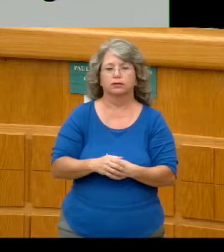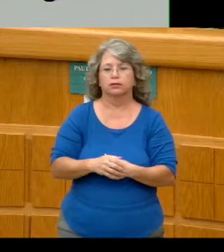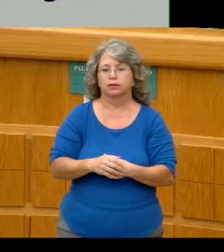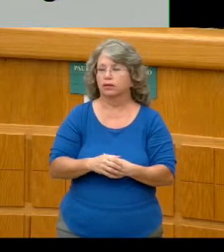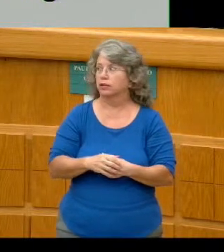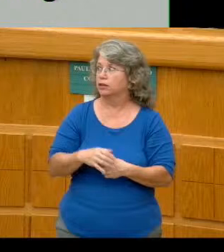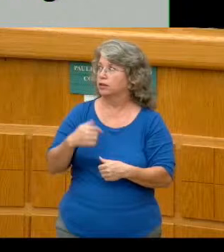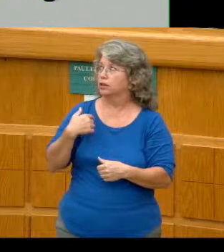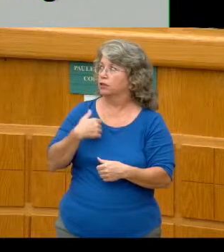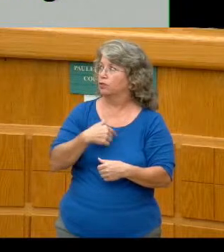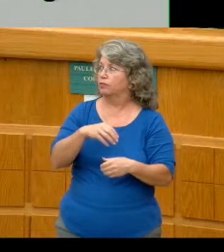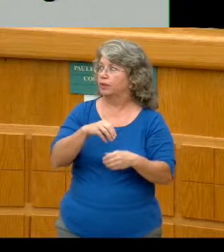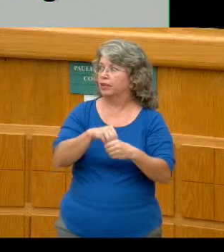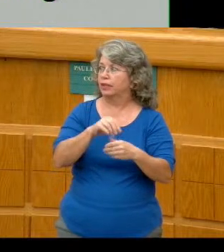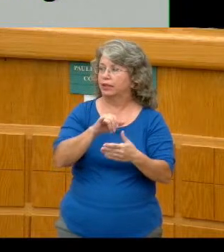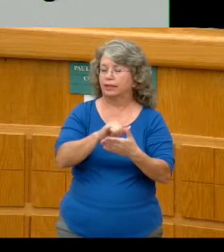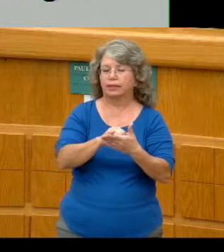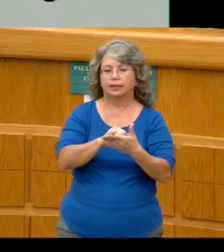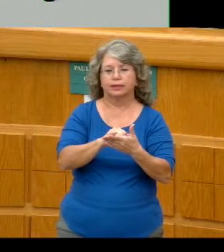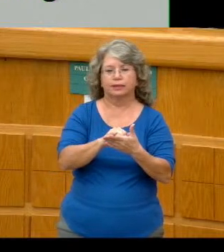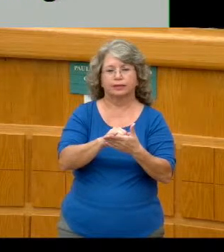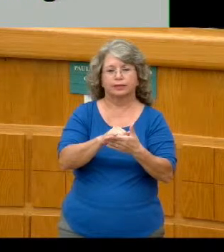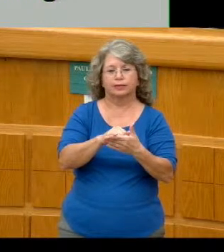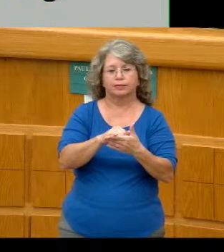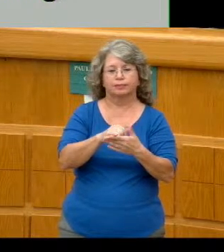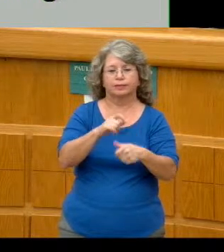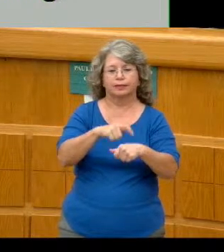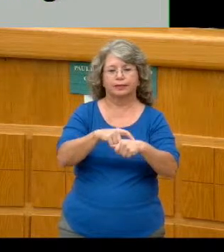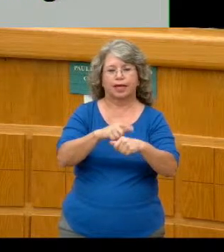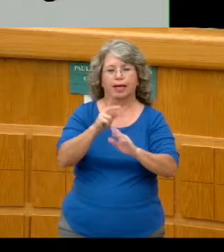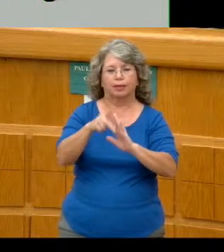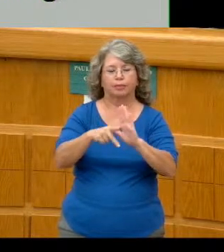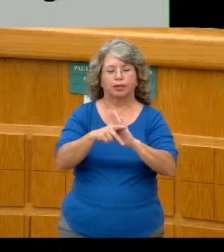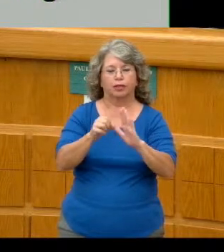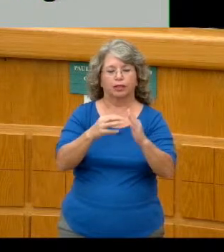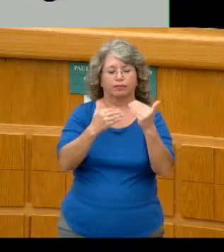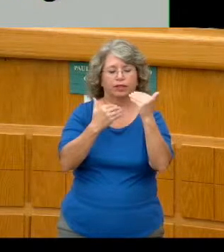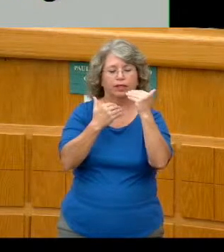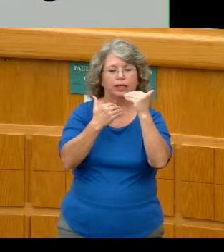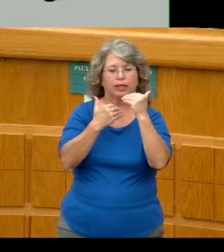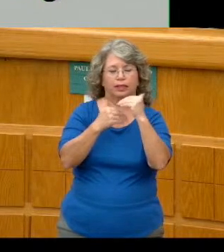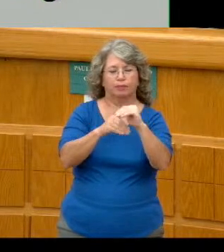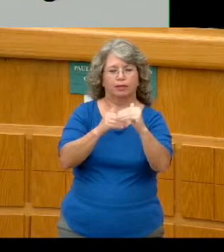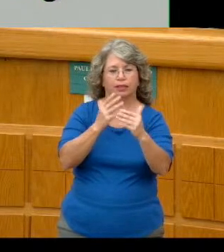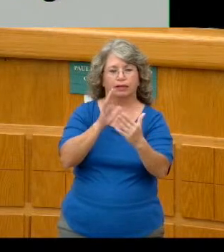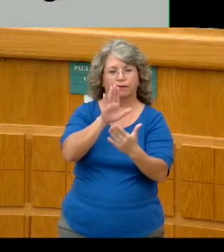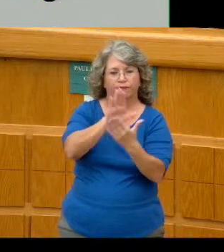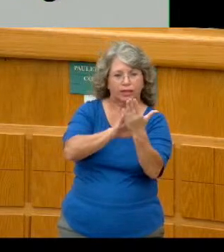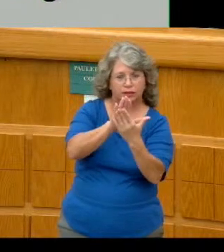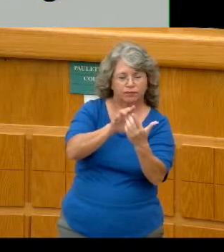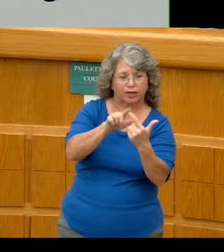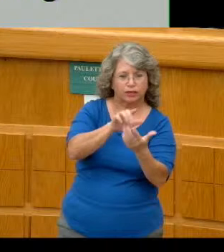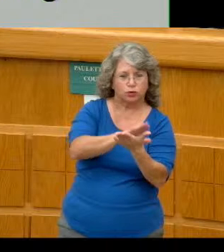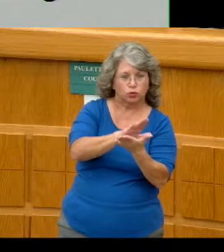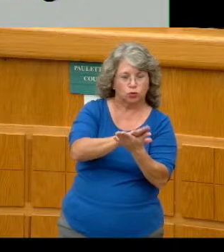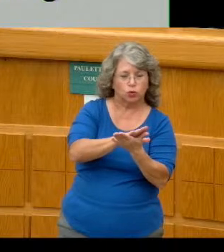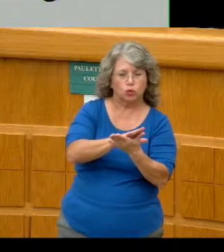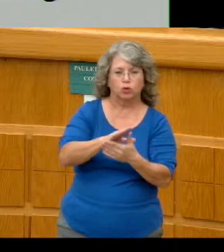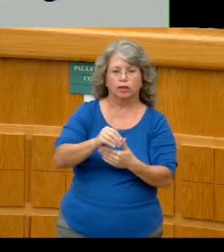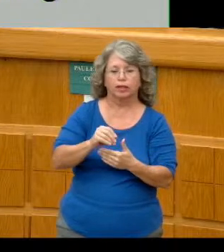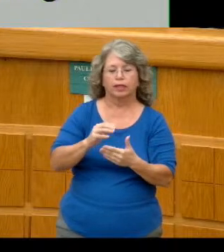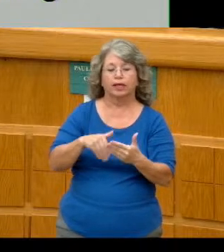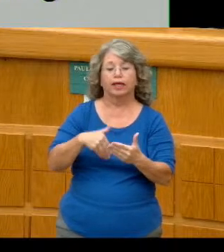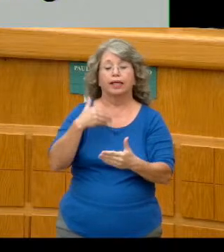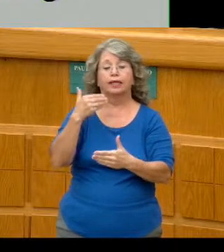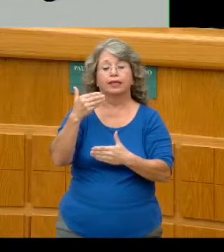in this period of limited face-to-face school with about 25% at the Corpus Christi IST. And now next week we'll be able